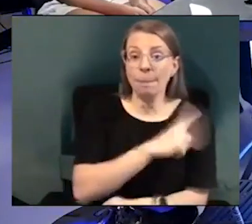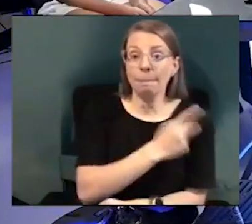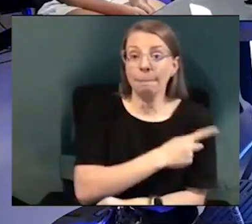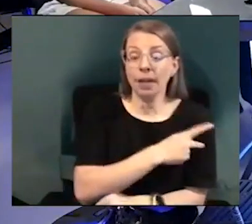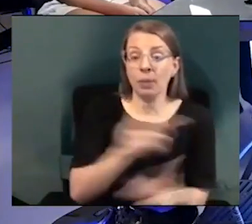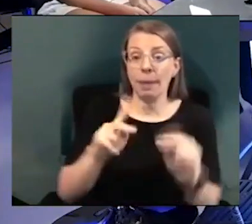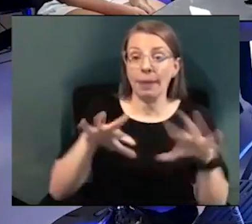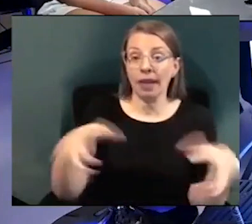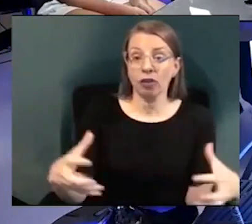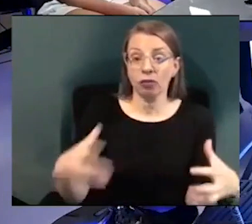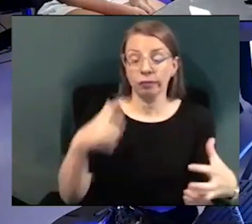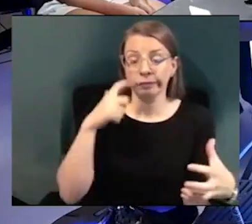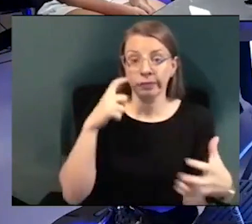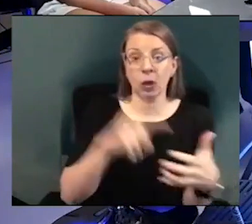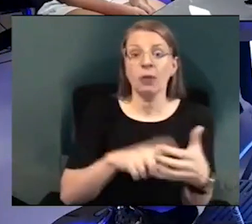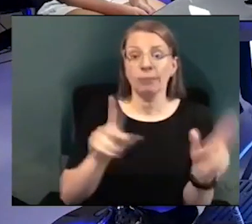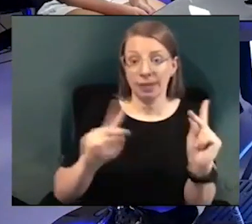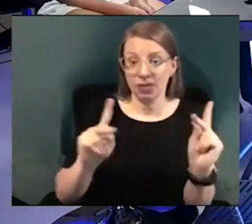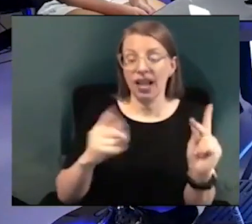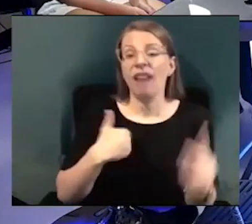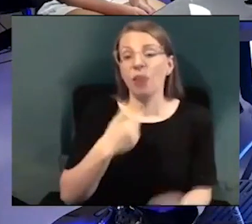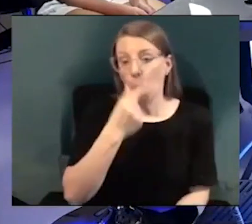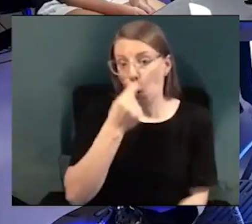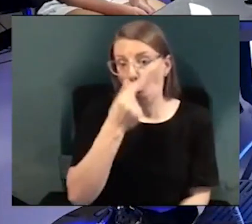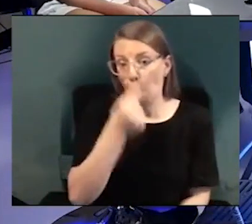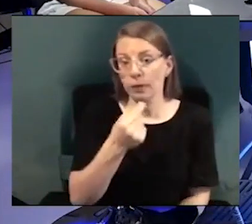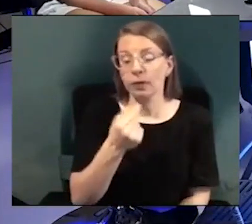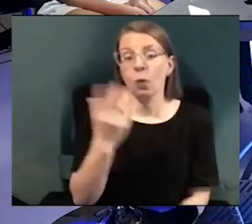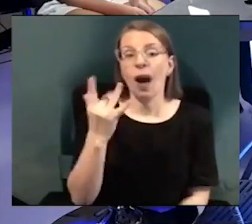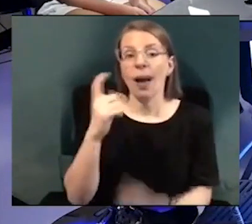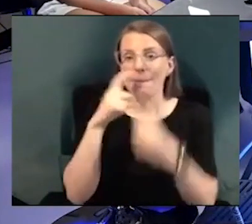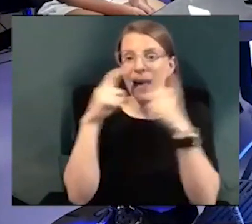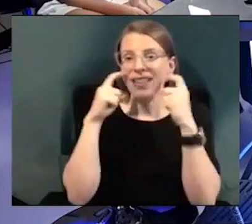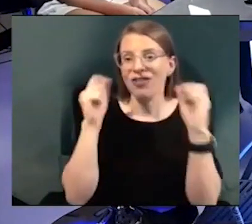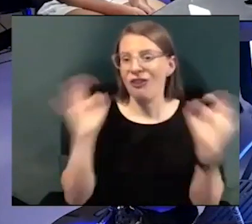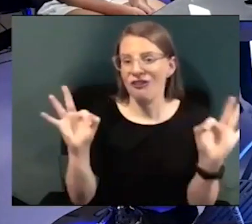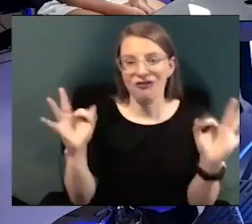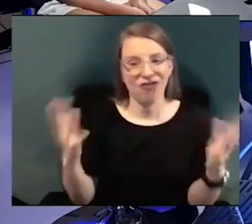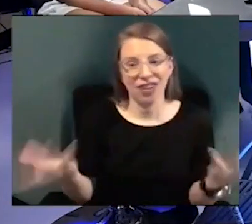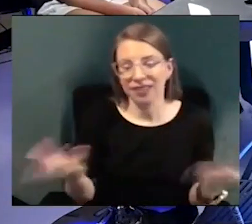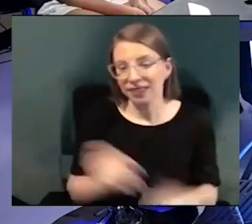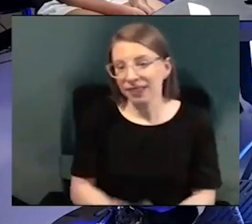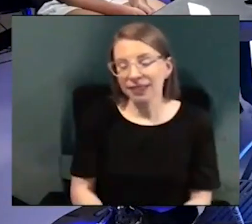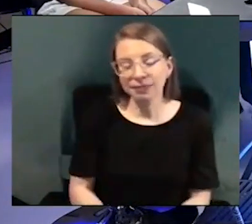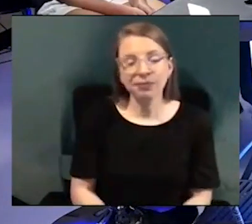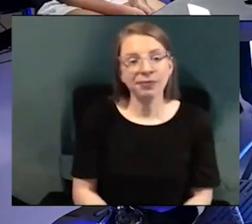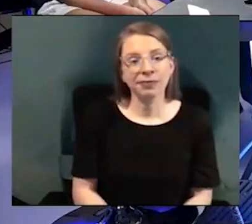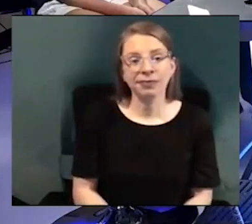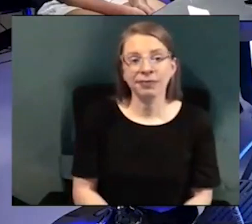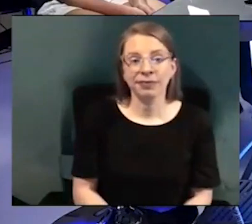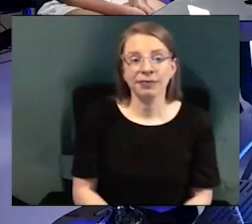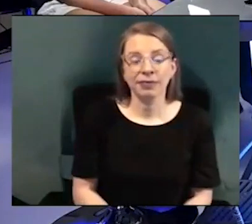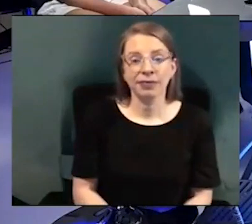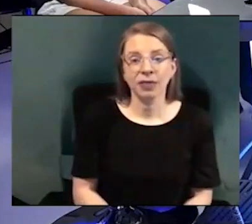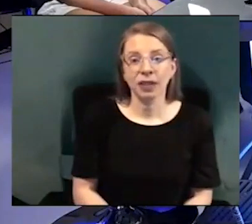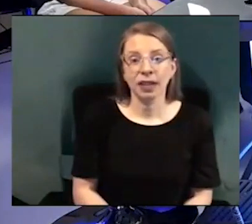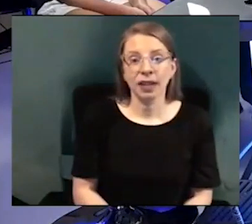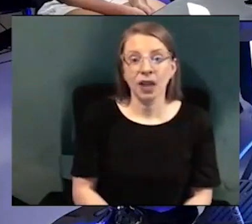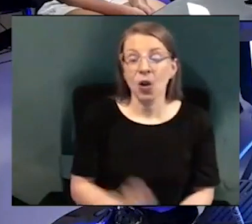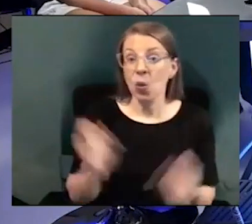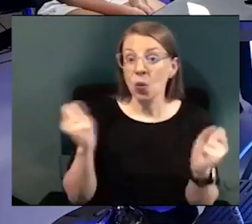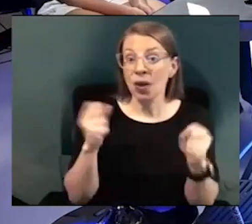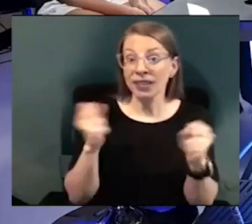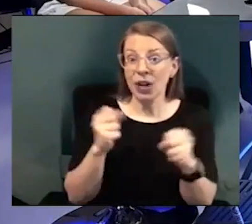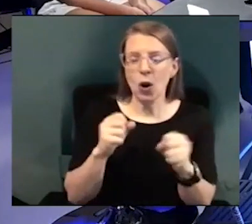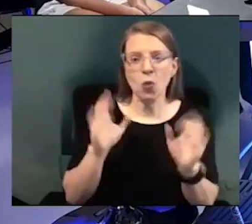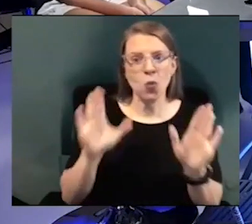are seeing more people have colds as they take the masks off. There's just no question about it. We went through this wonderful period in the winter where our